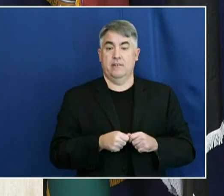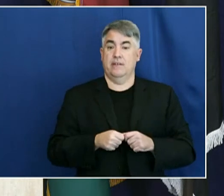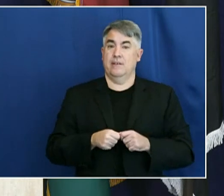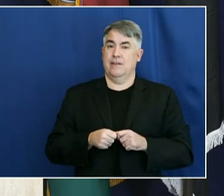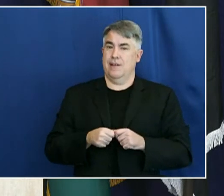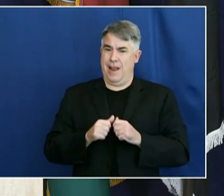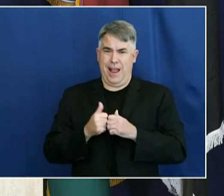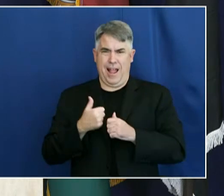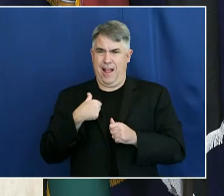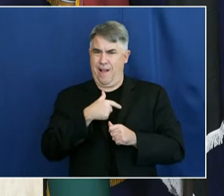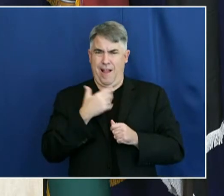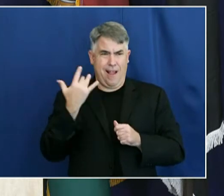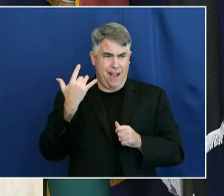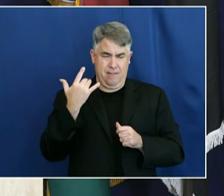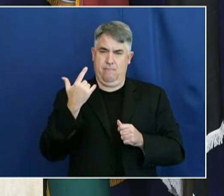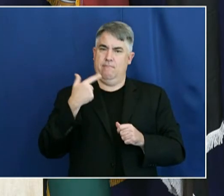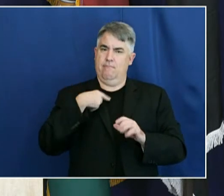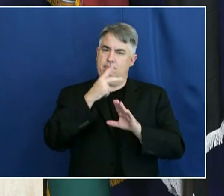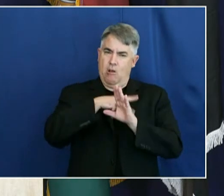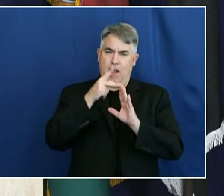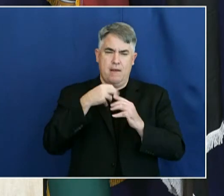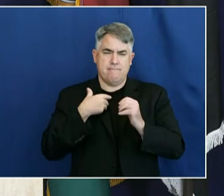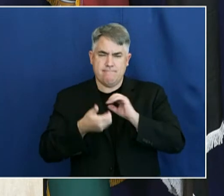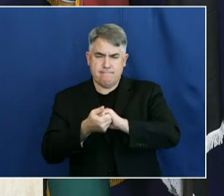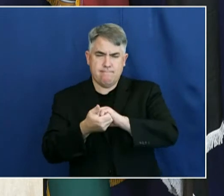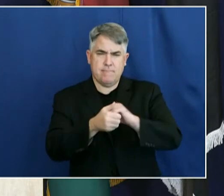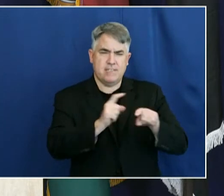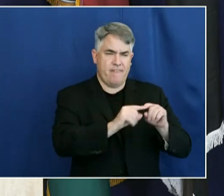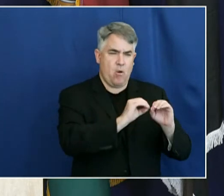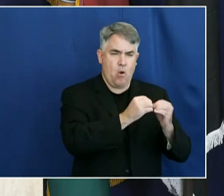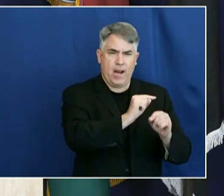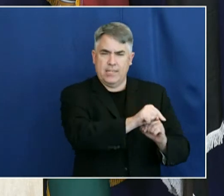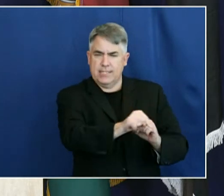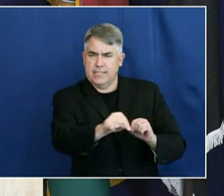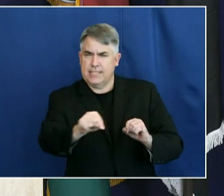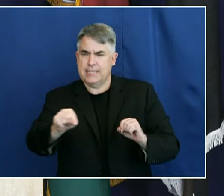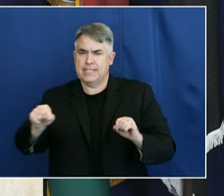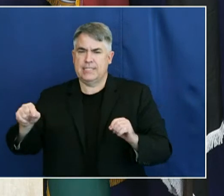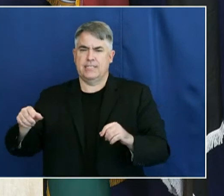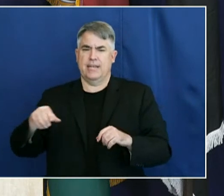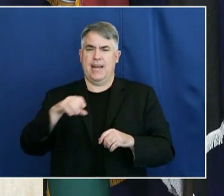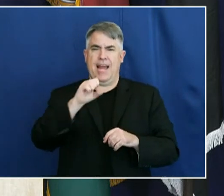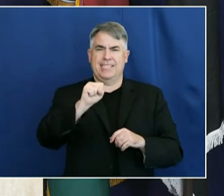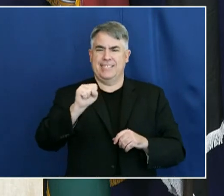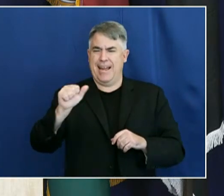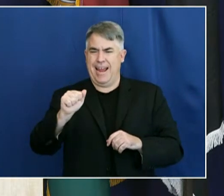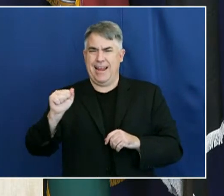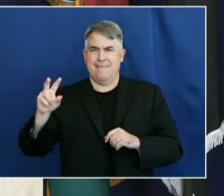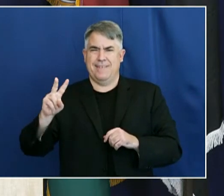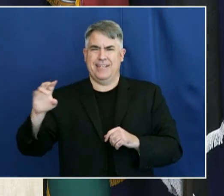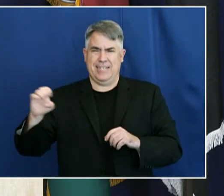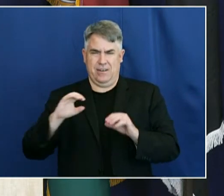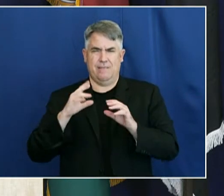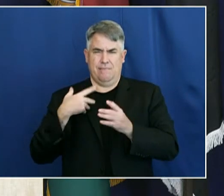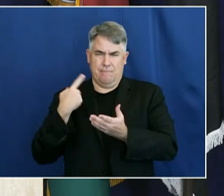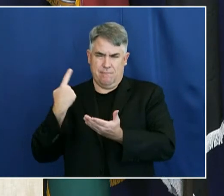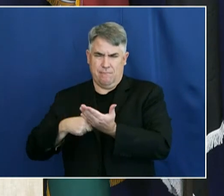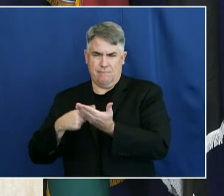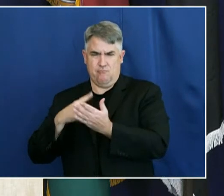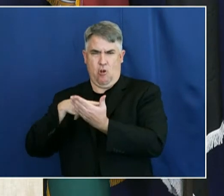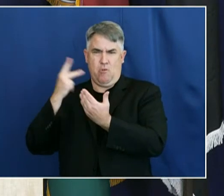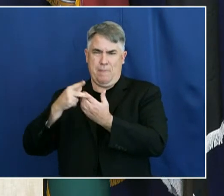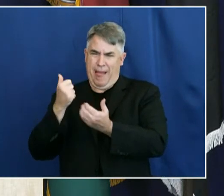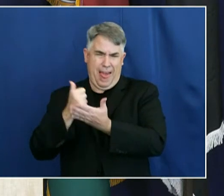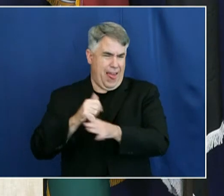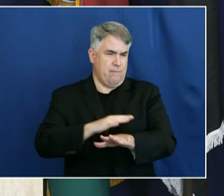intervention programs from Project SAVE that were designed to ensure that our most vulnerable communities have access to vaccine appointments.